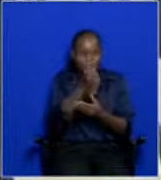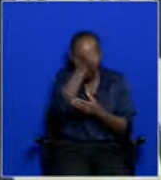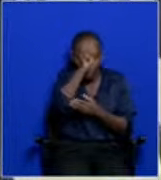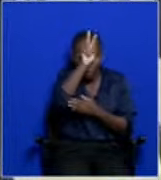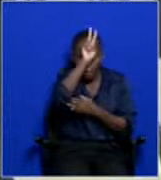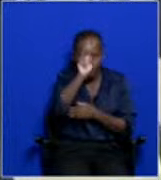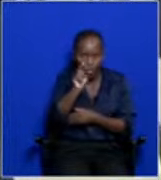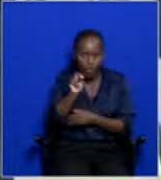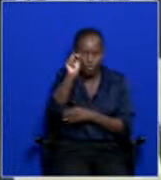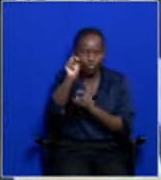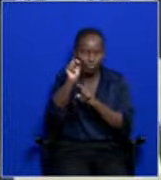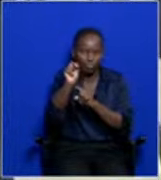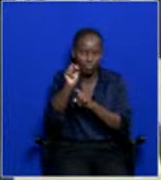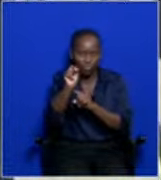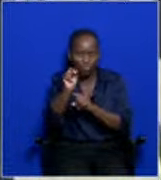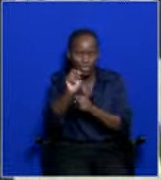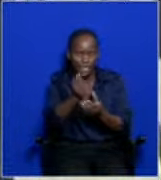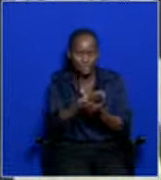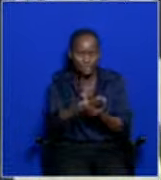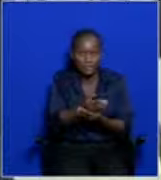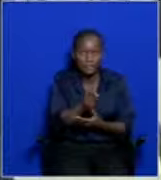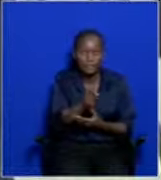and